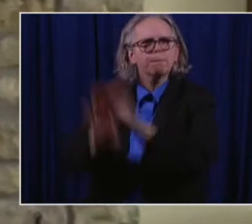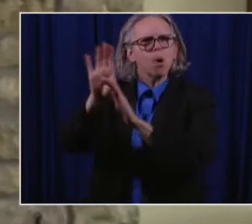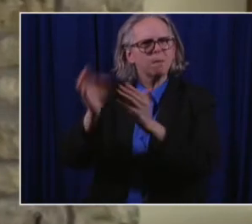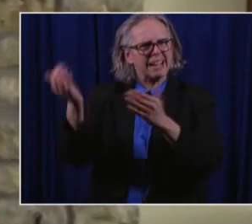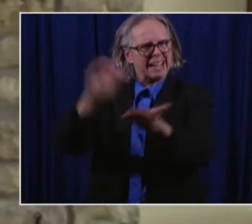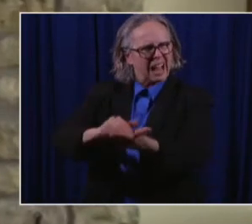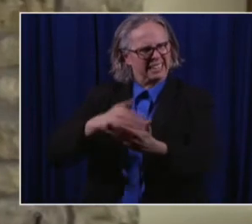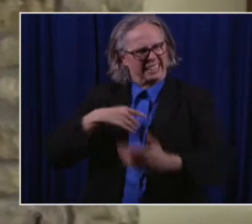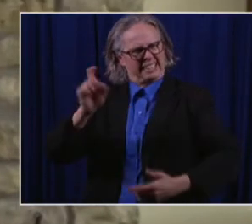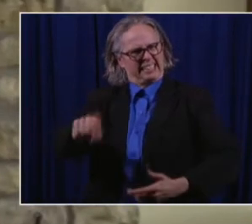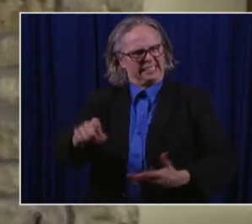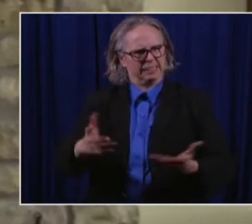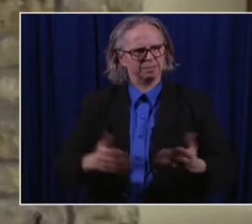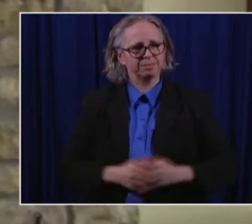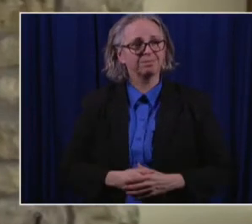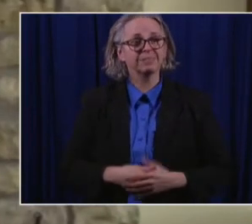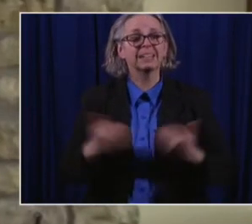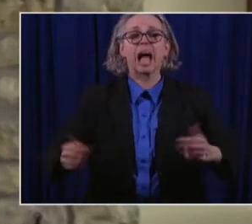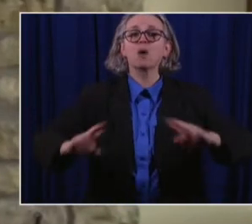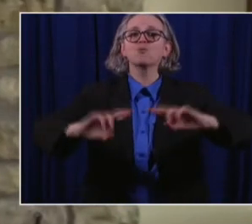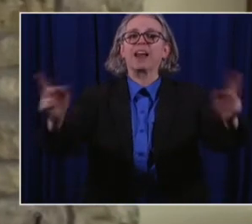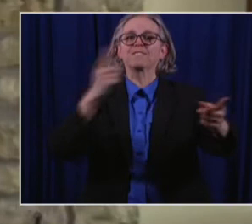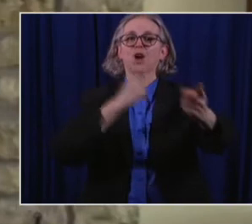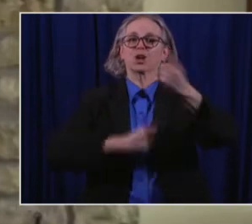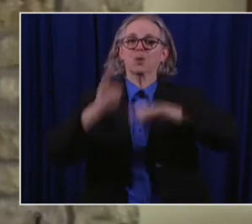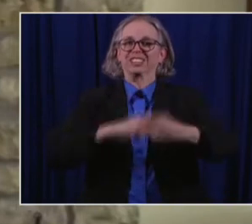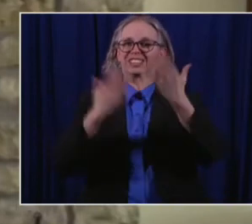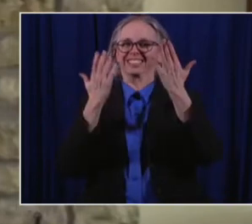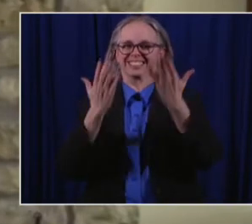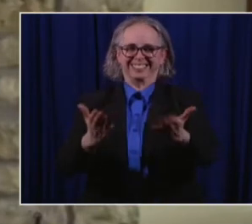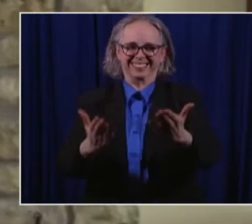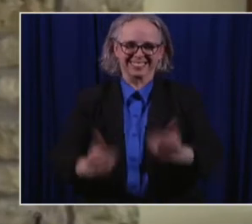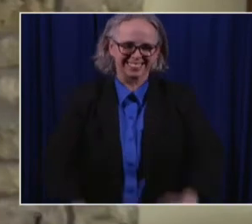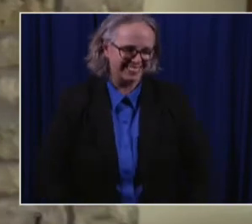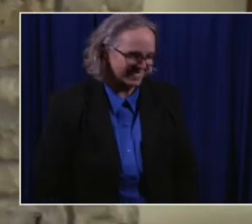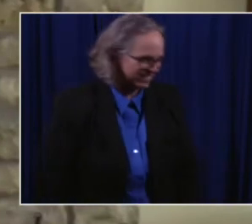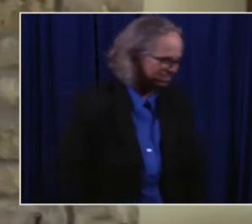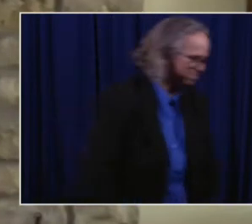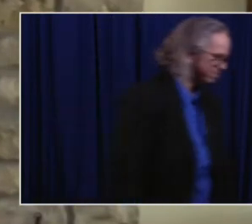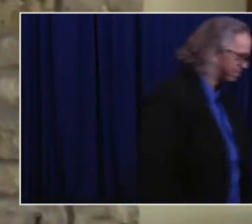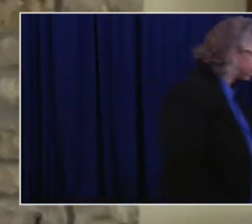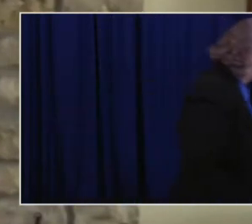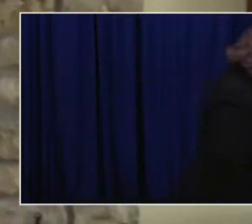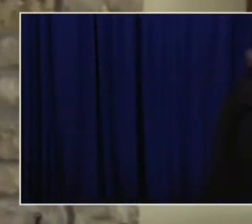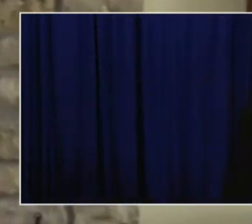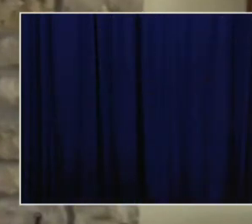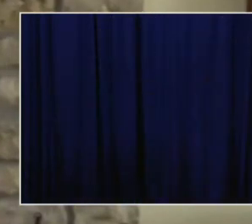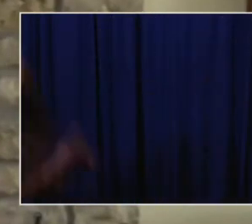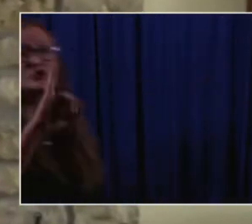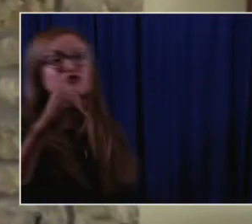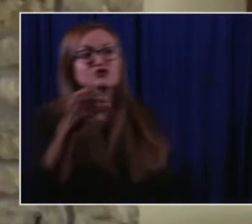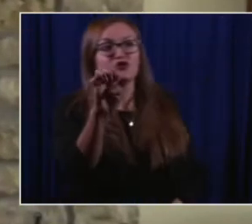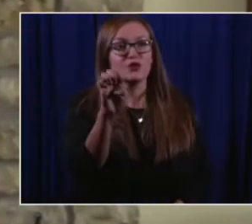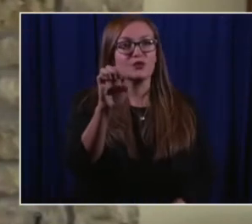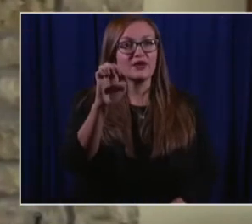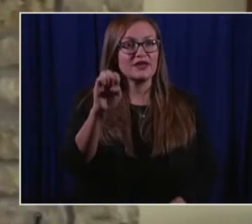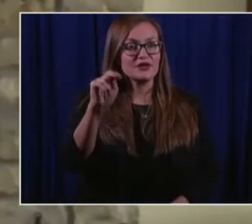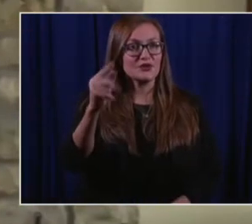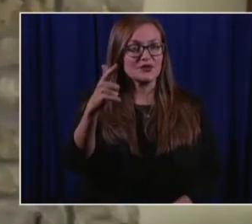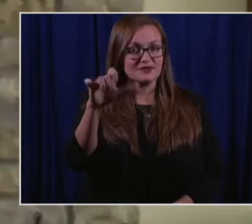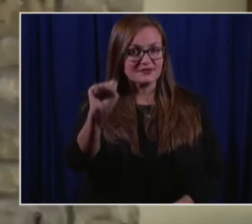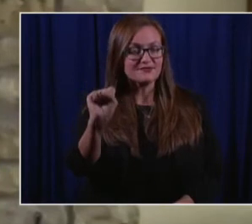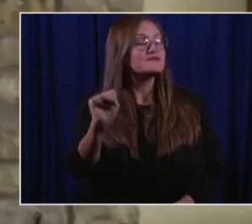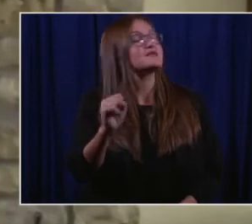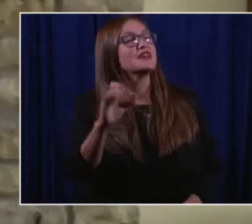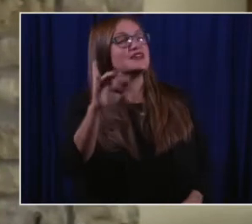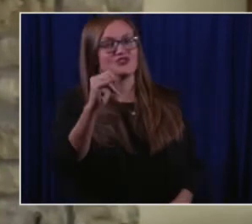questions. Governor, first question today is from Joe Ingles at Ohio Public Radio and Television. Hello, Governor. Hey, Joe. I